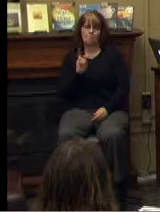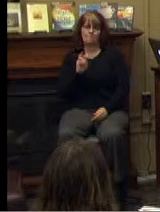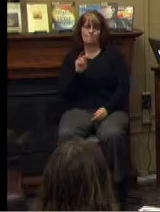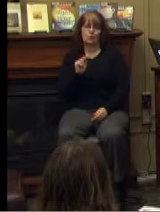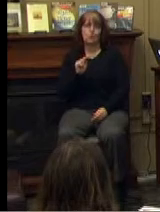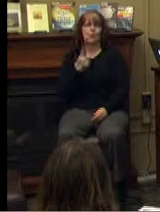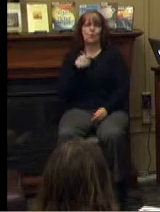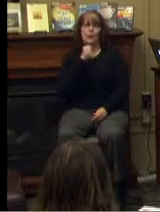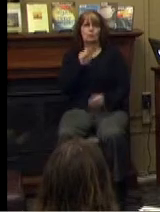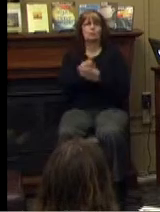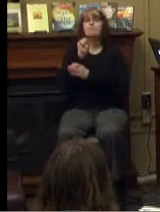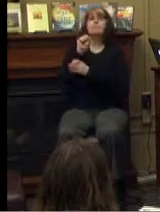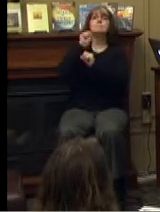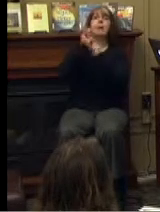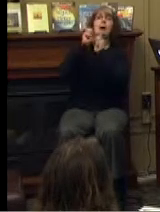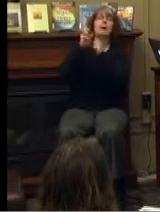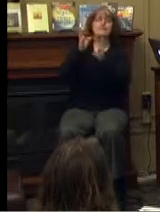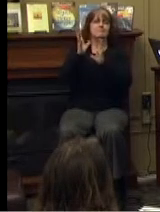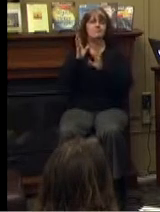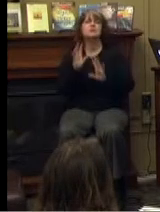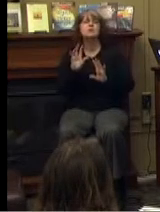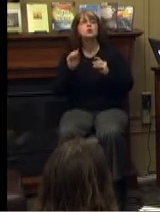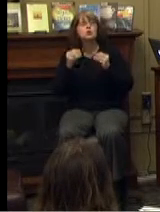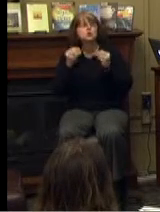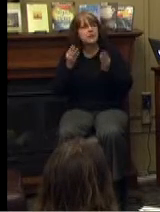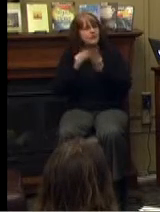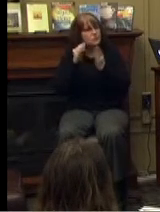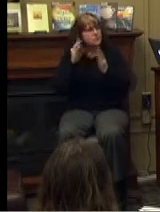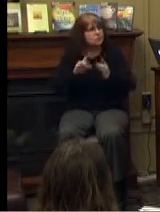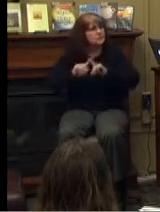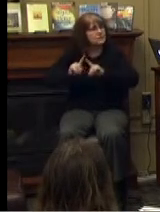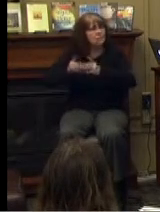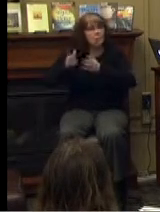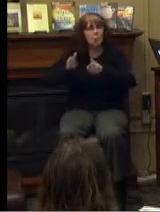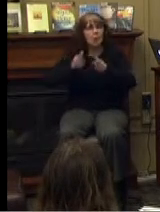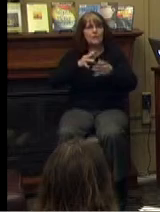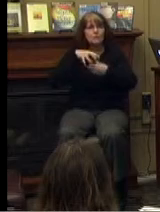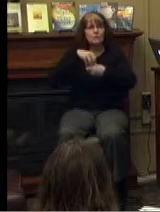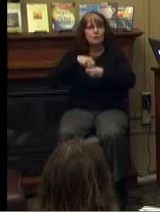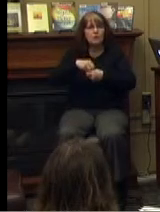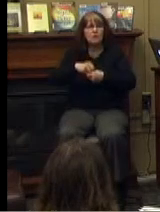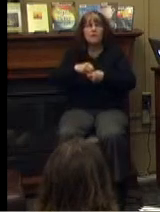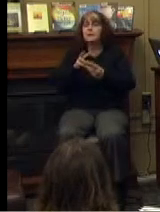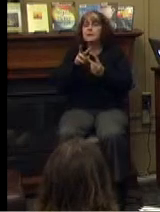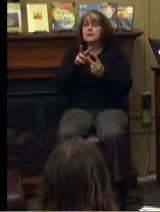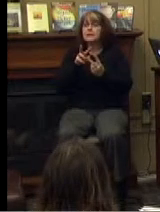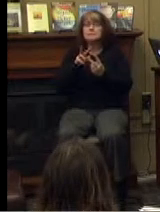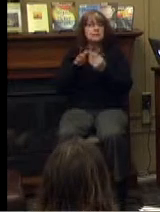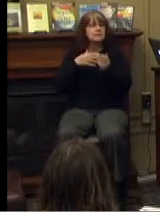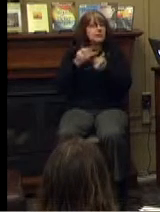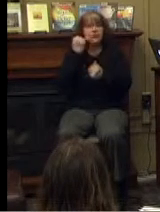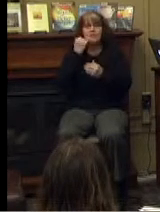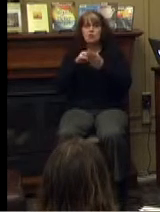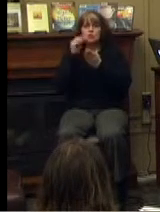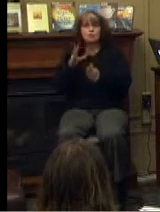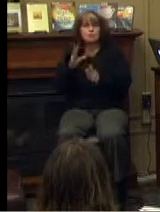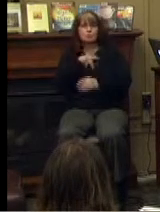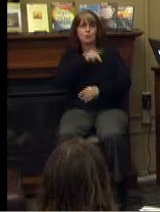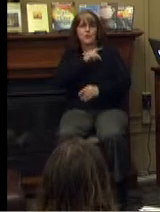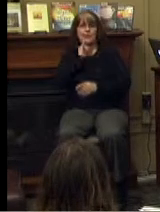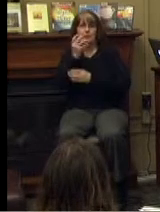that students can engage, whether they're extroverts and love talking or they're introverts, or maybe